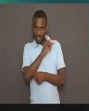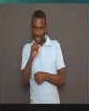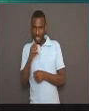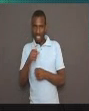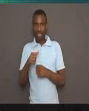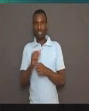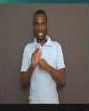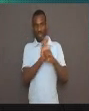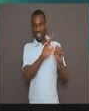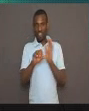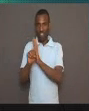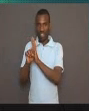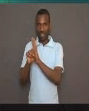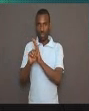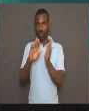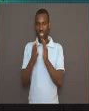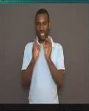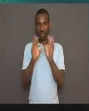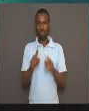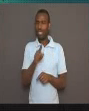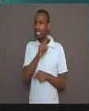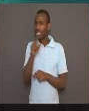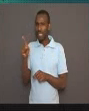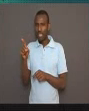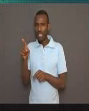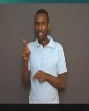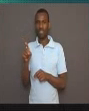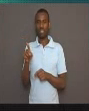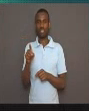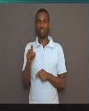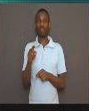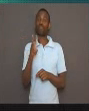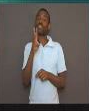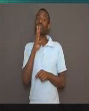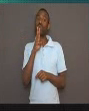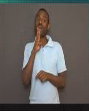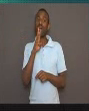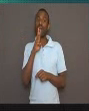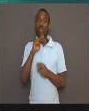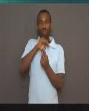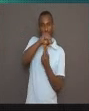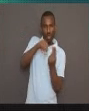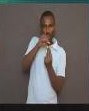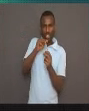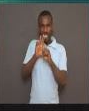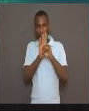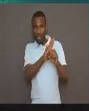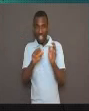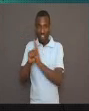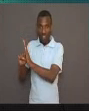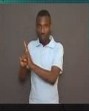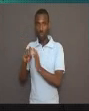These water molecules are pulled more from the water below than the